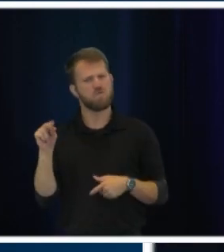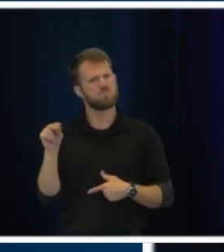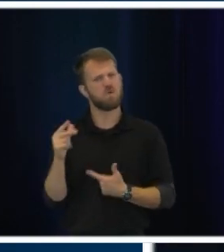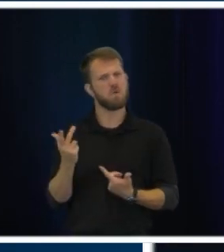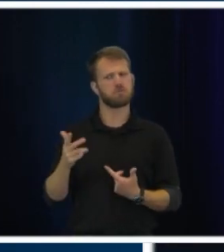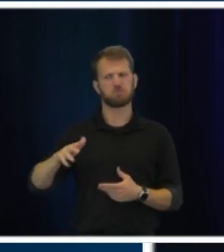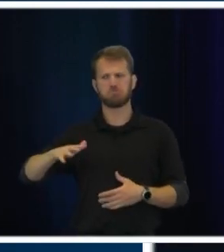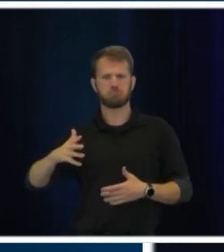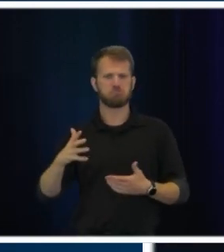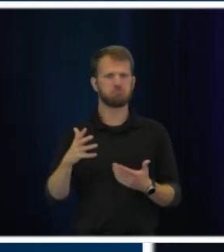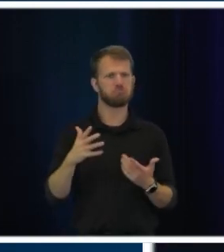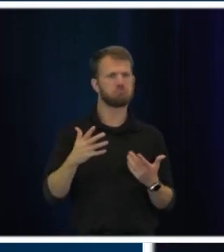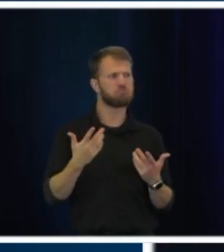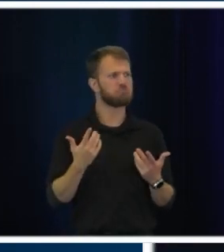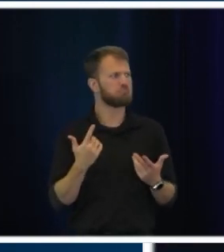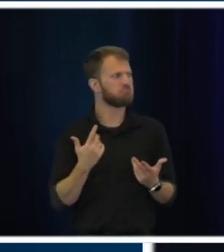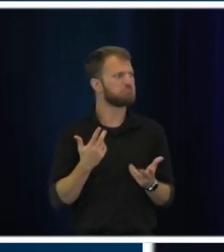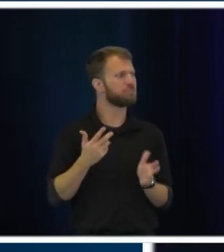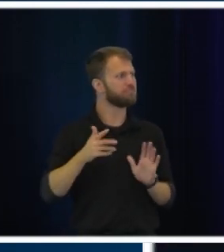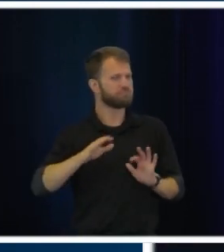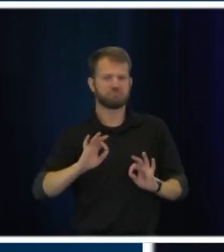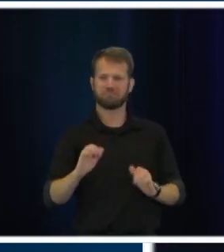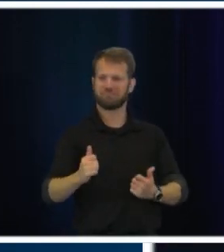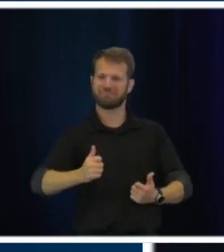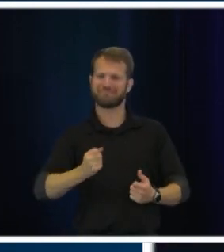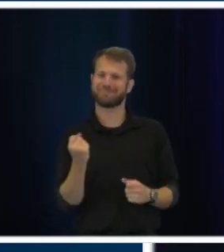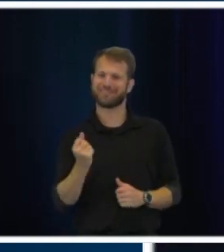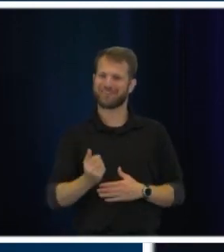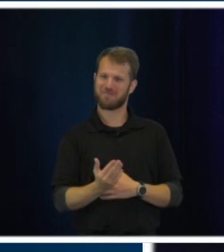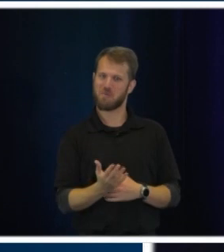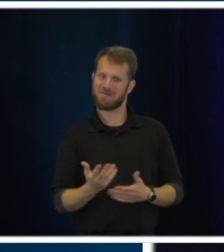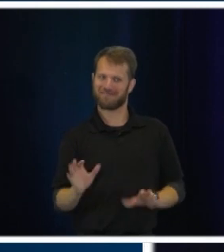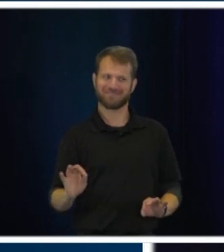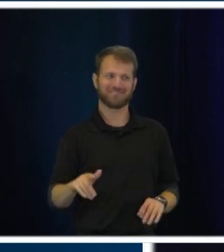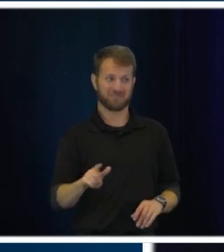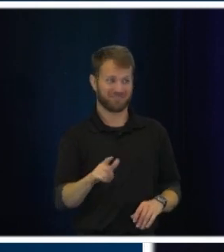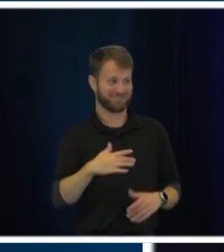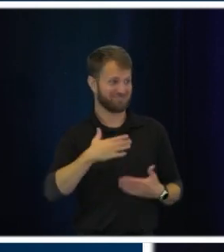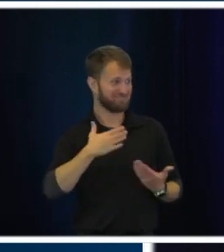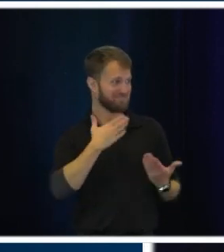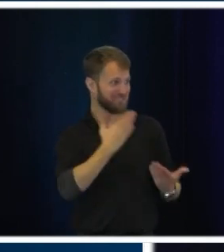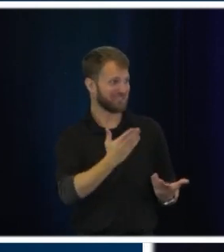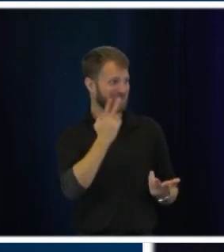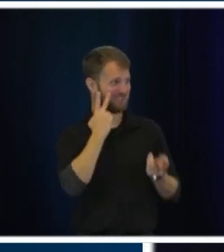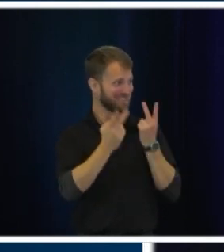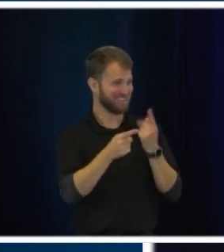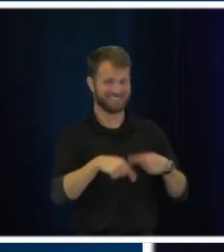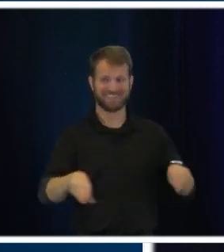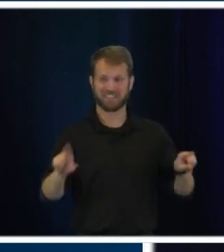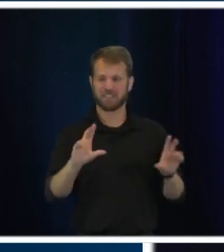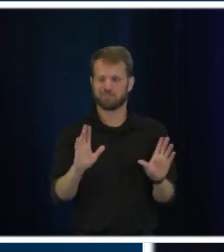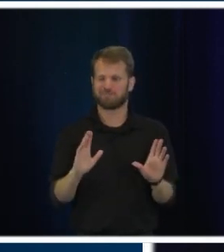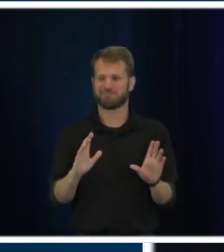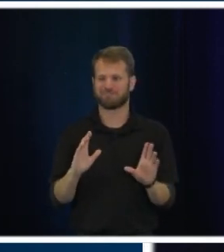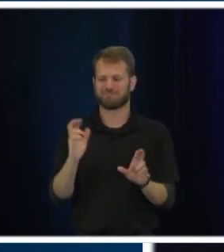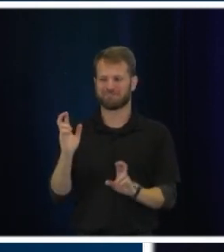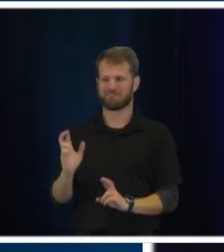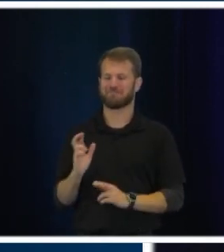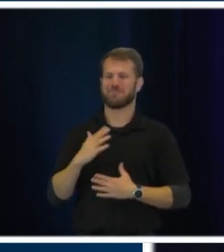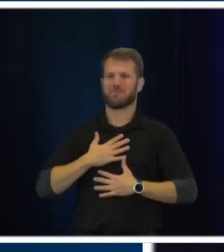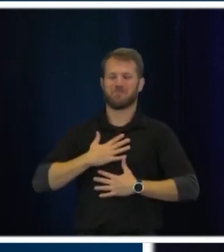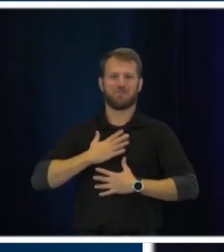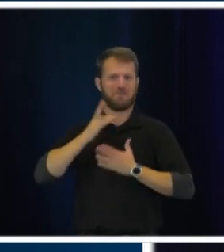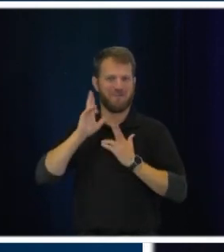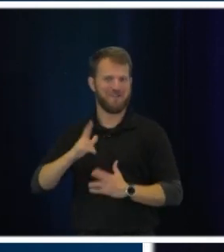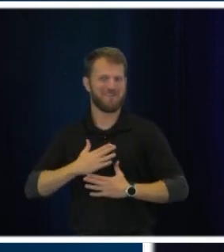not raining Saturday morning? It's good to see all of you here this morning. And I'm honored to have this opportunity to